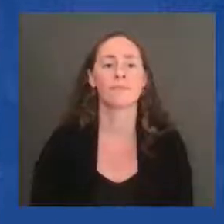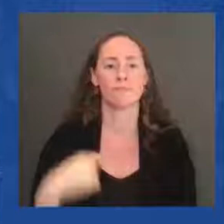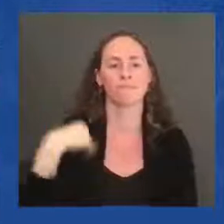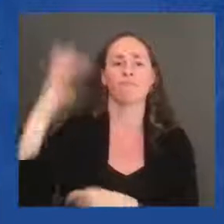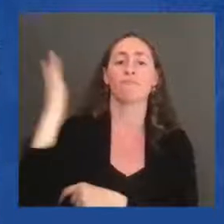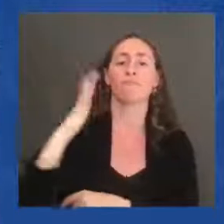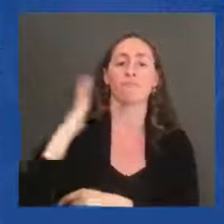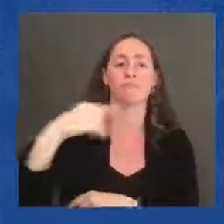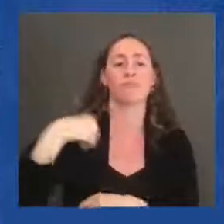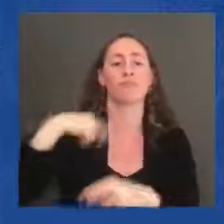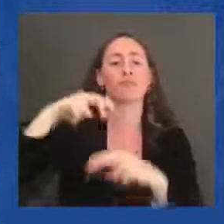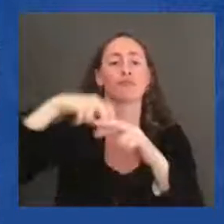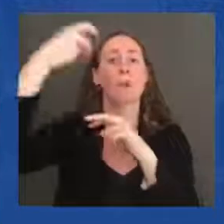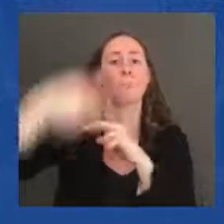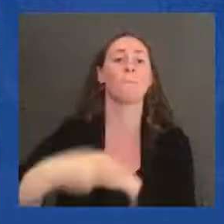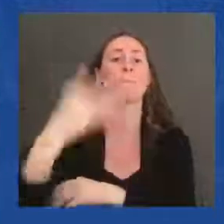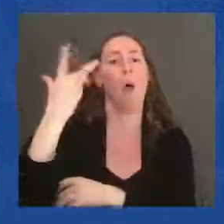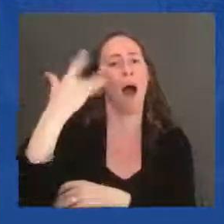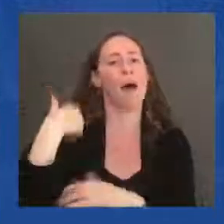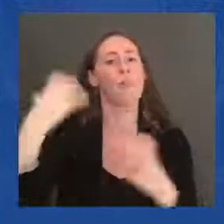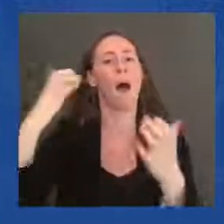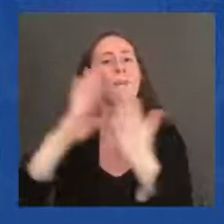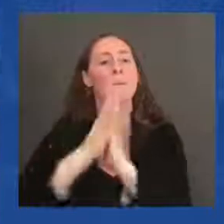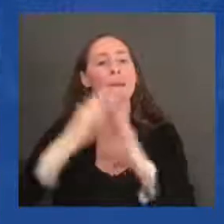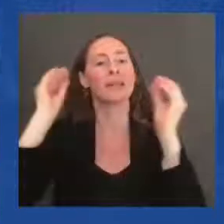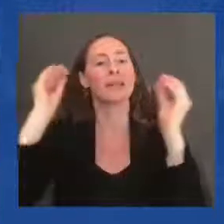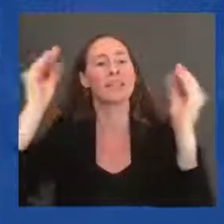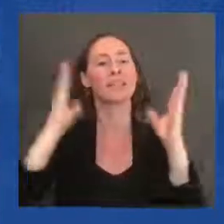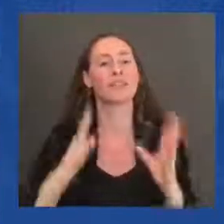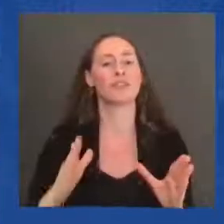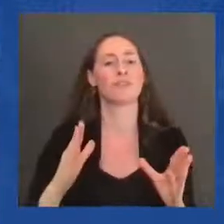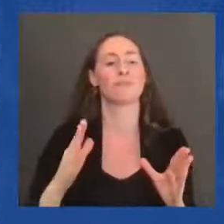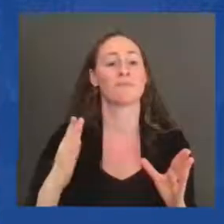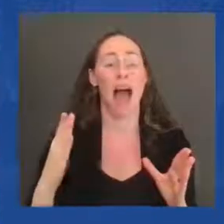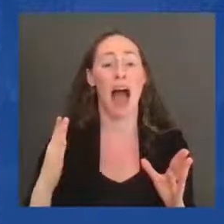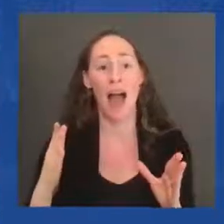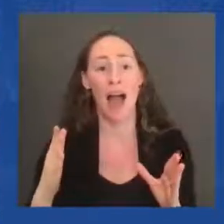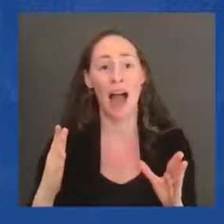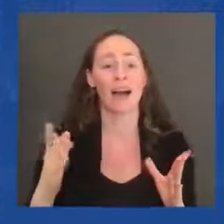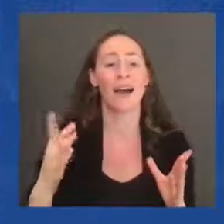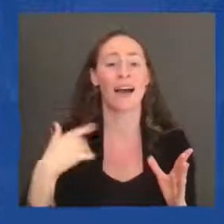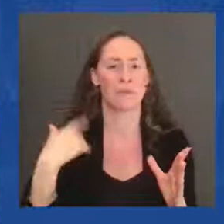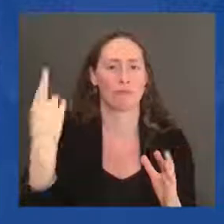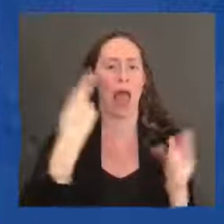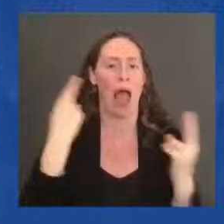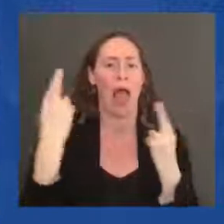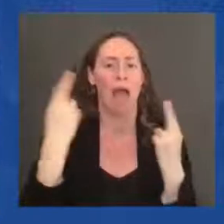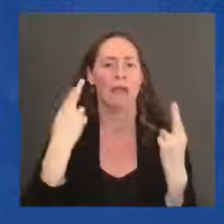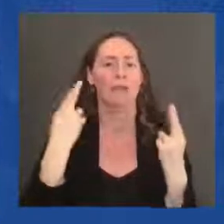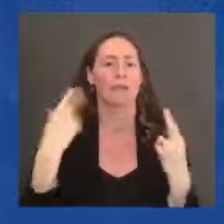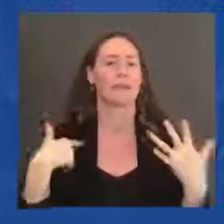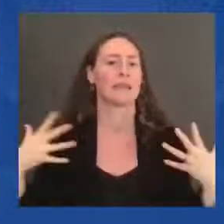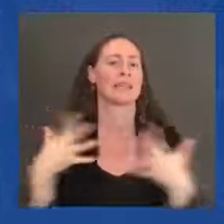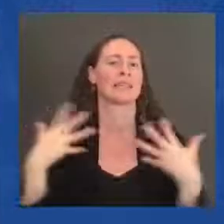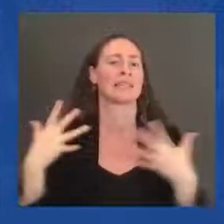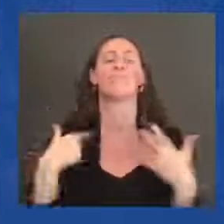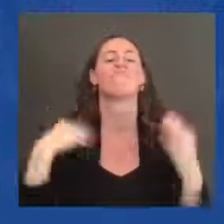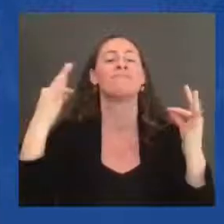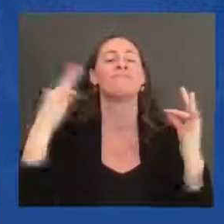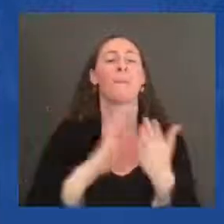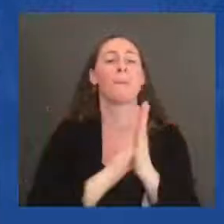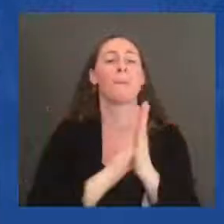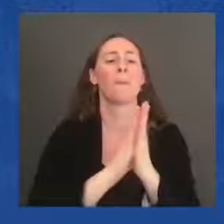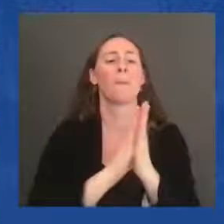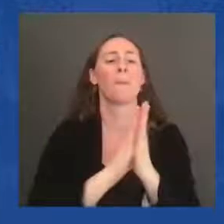county council. There you go. The National Association of State Foresters is a key partner of ours. George Geisler is representing them today. He's state